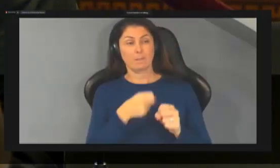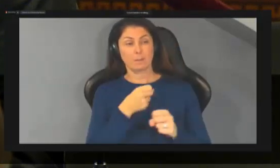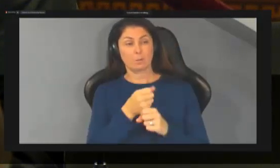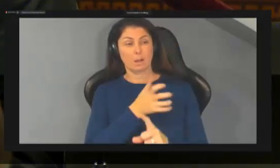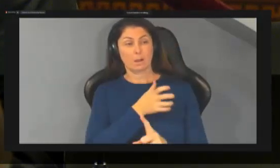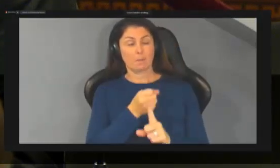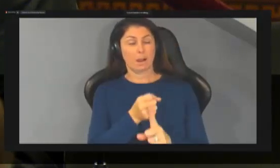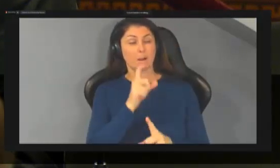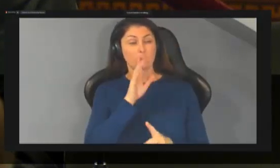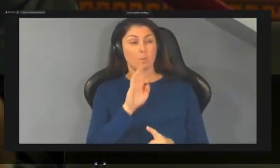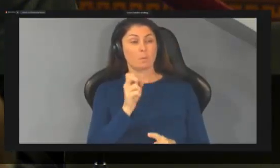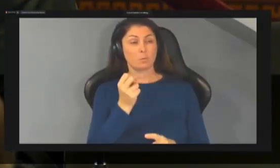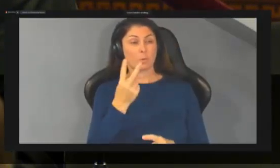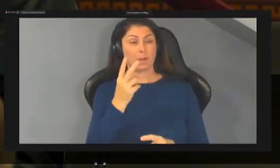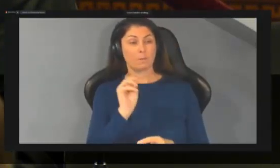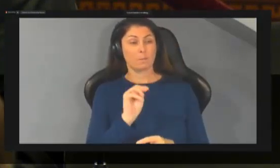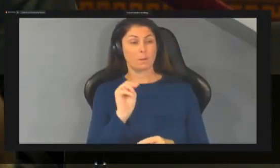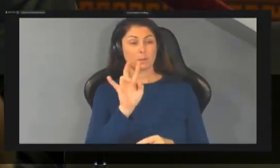there will be